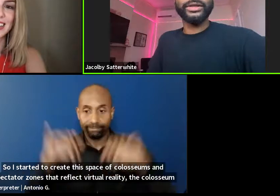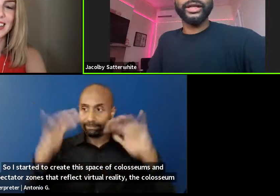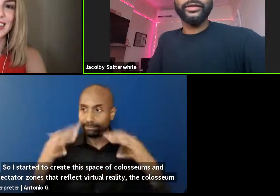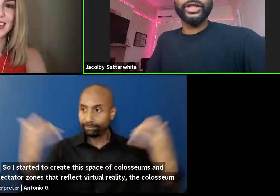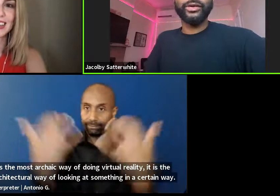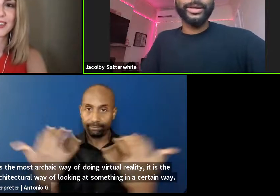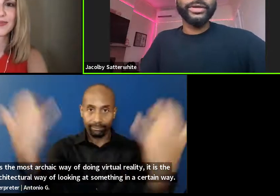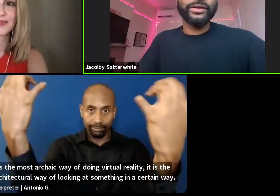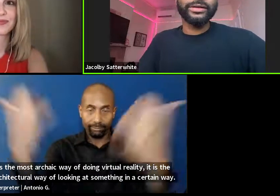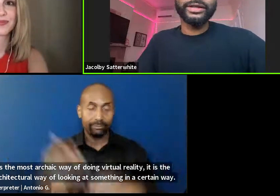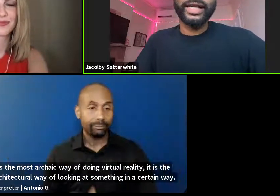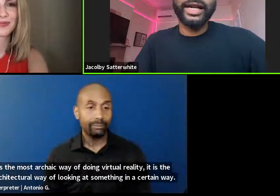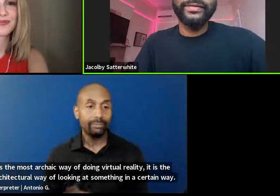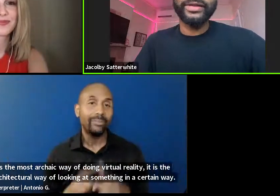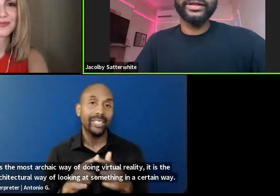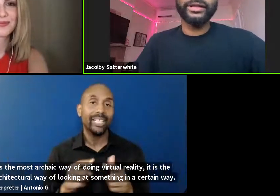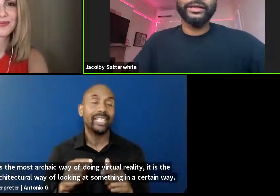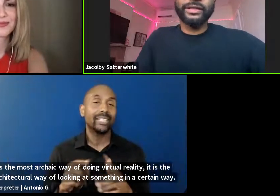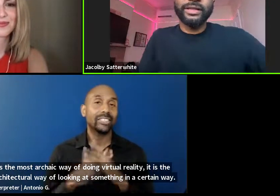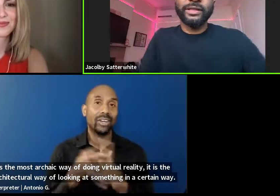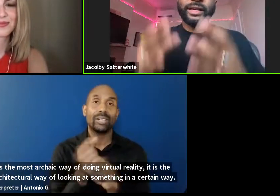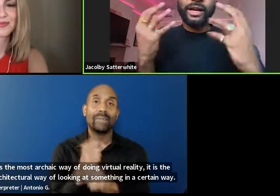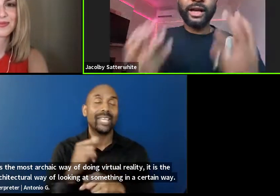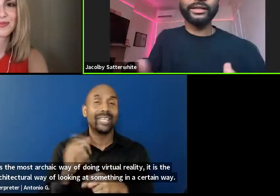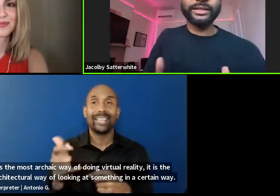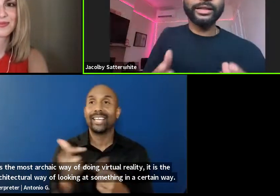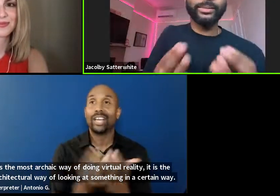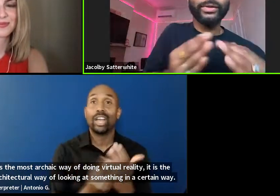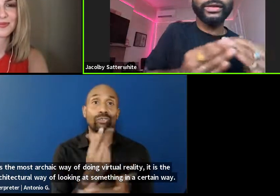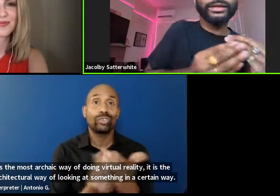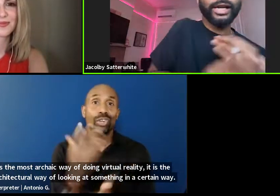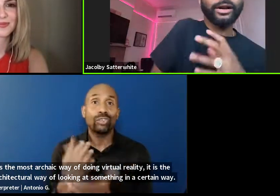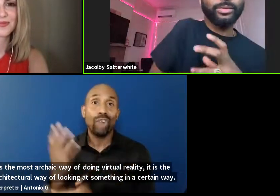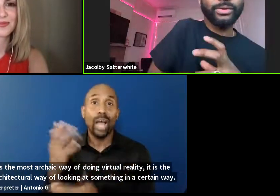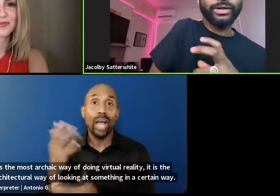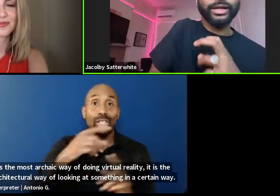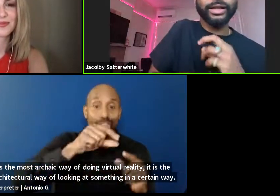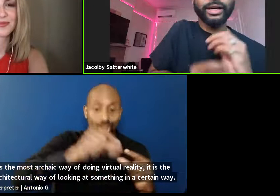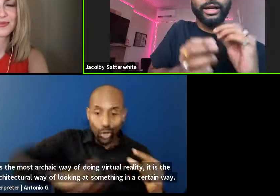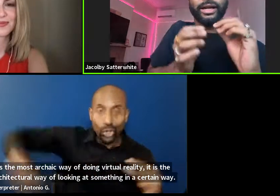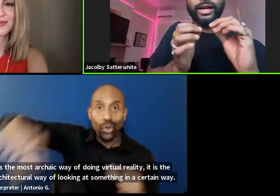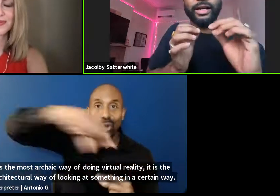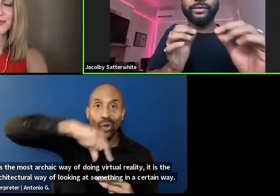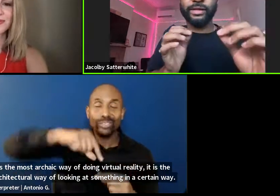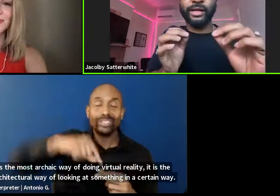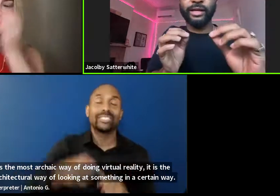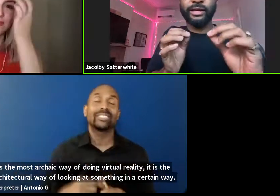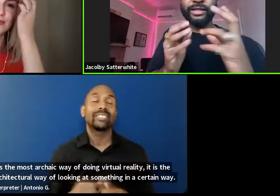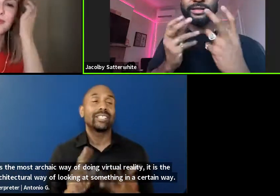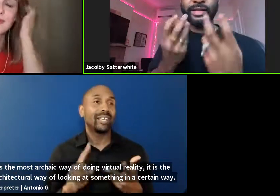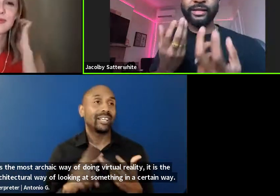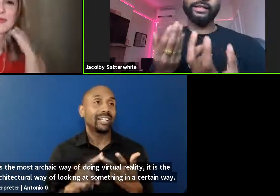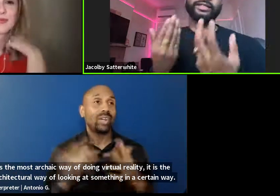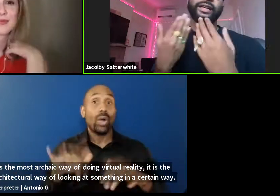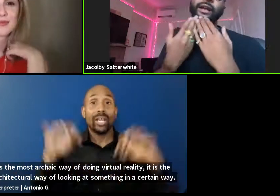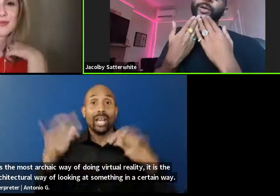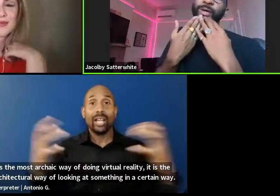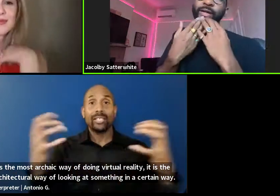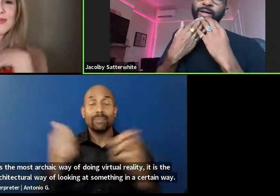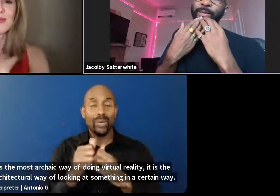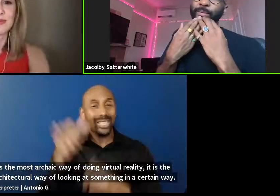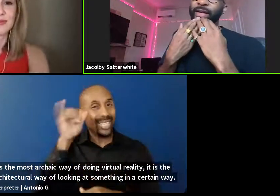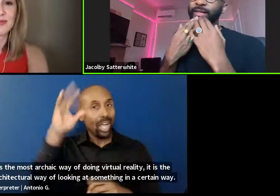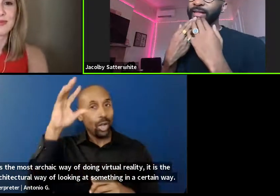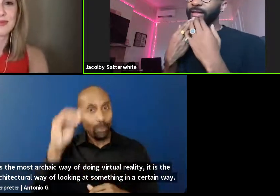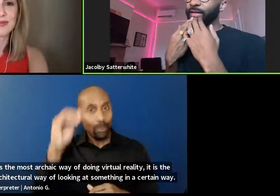And then it was like all these crop circles inside of the Coliseum with these cowboy kind of like aesthetics.